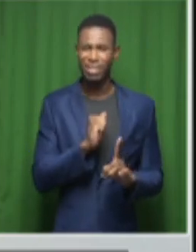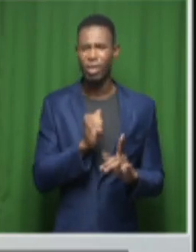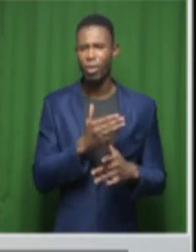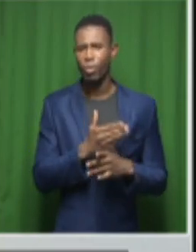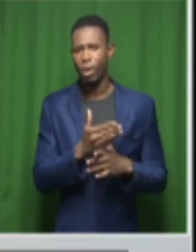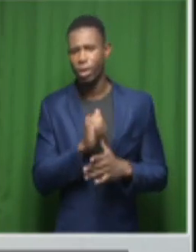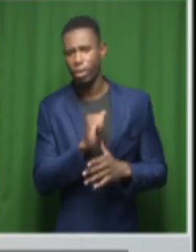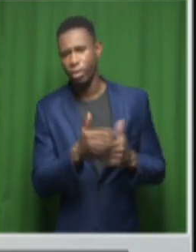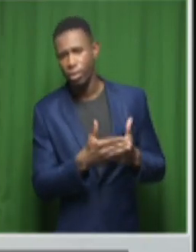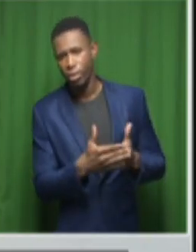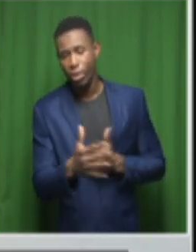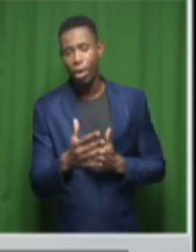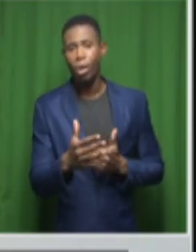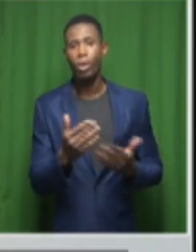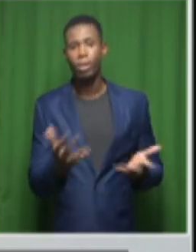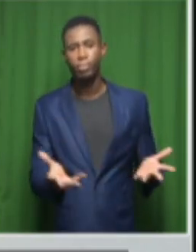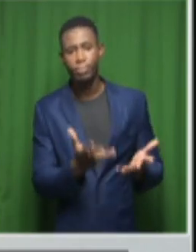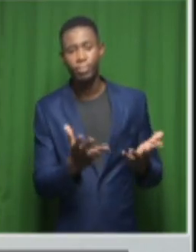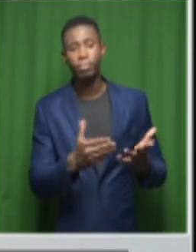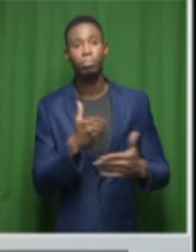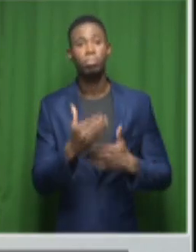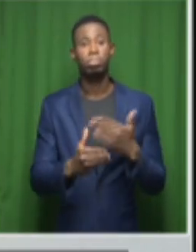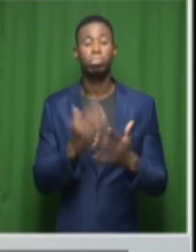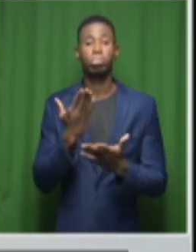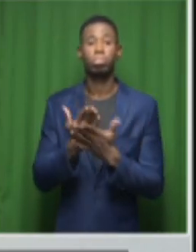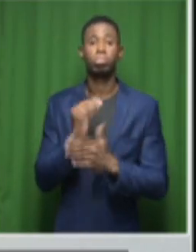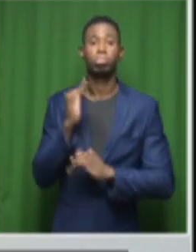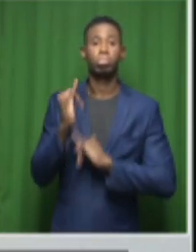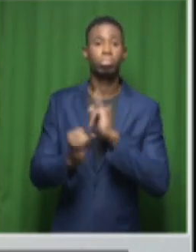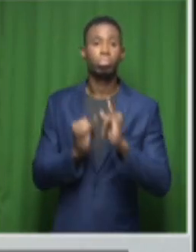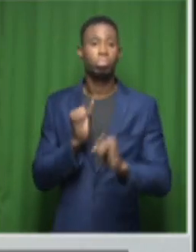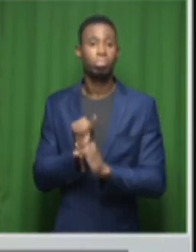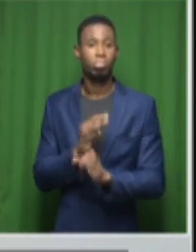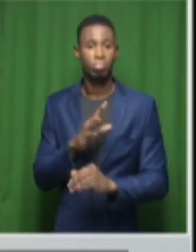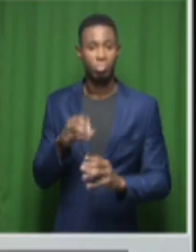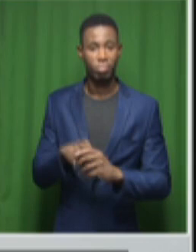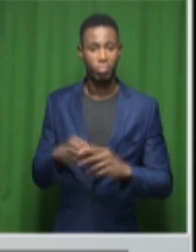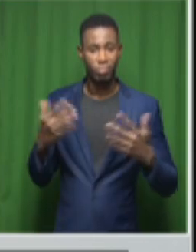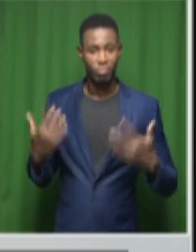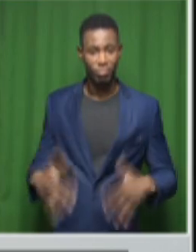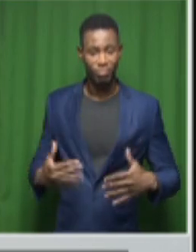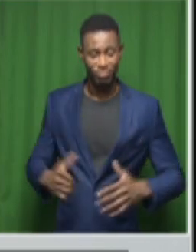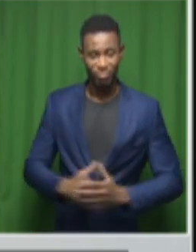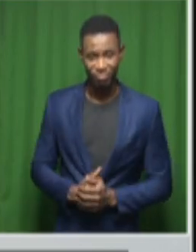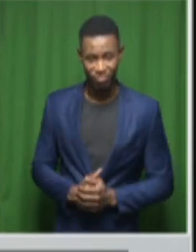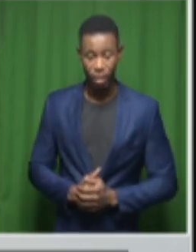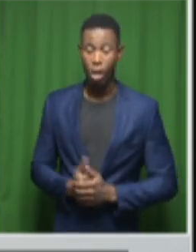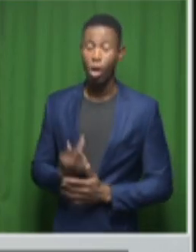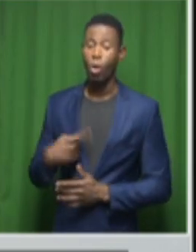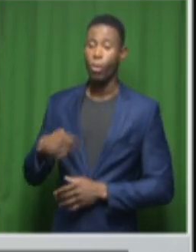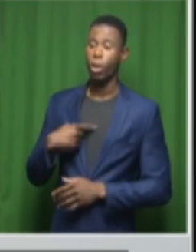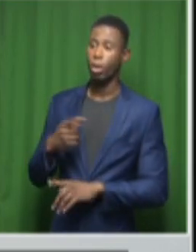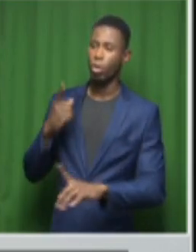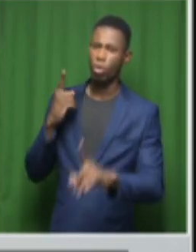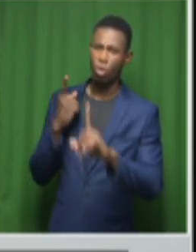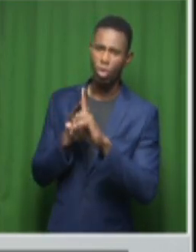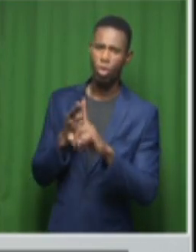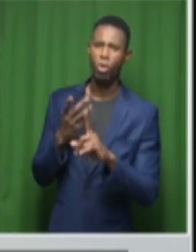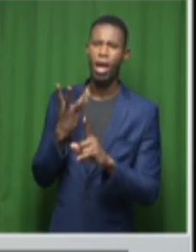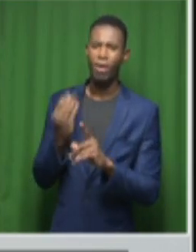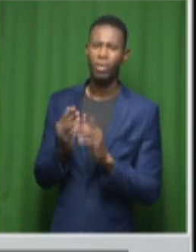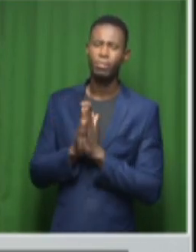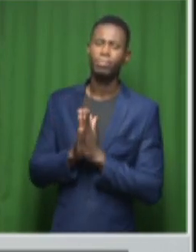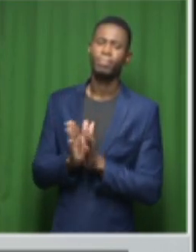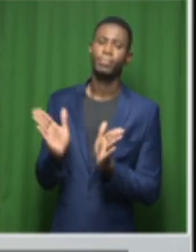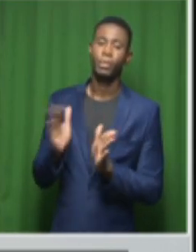in international stages. So we have a diverse mandate, which is obviously to lease